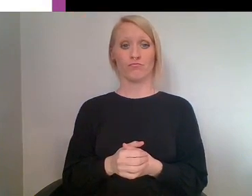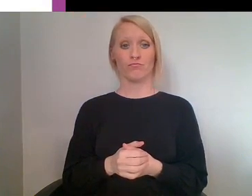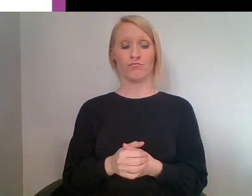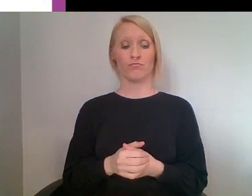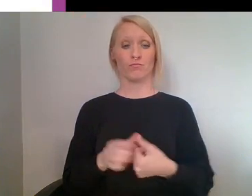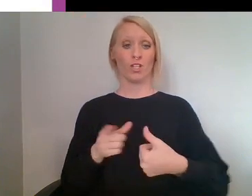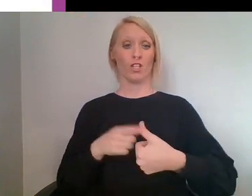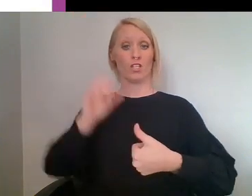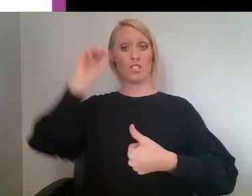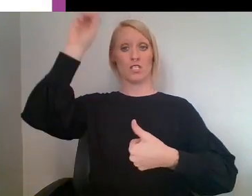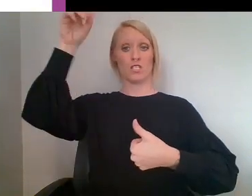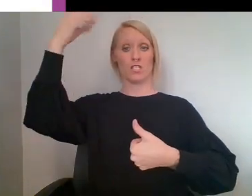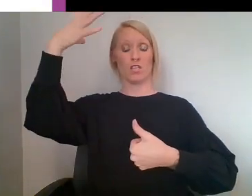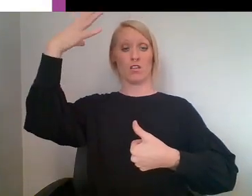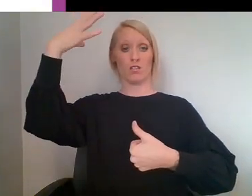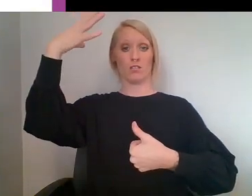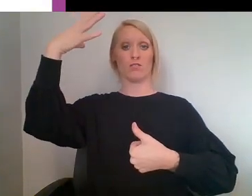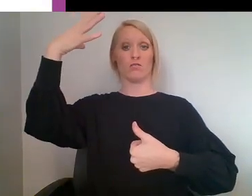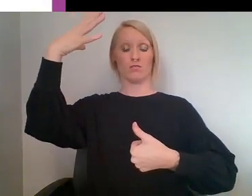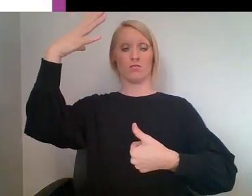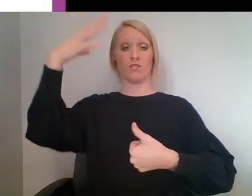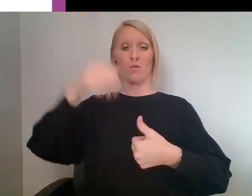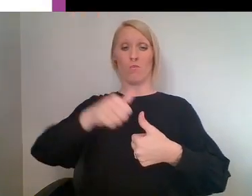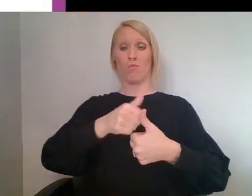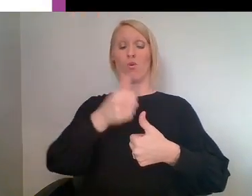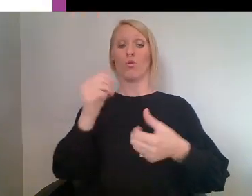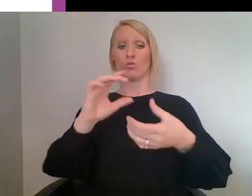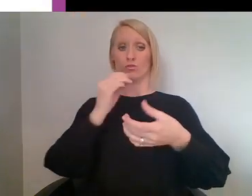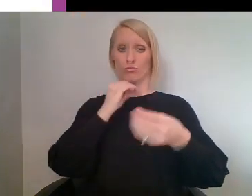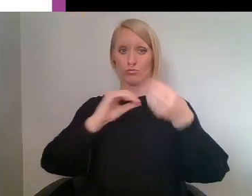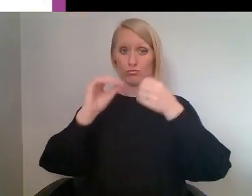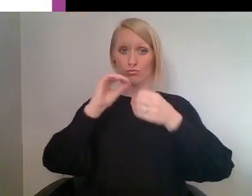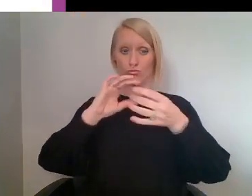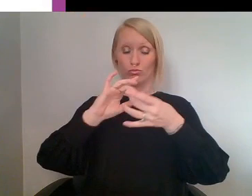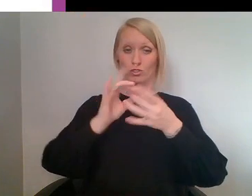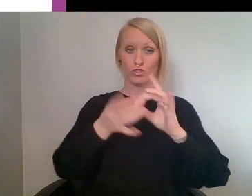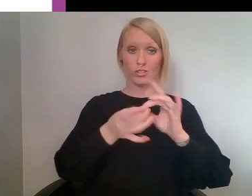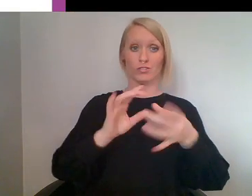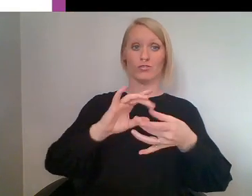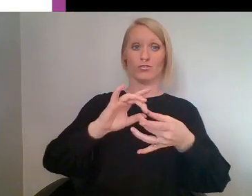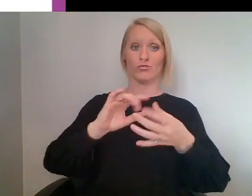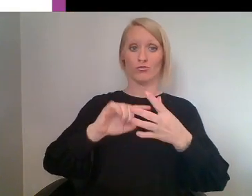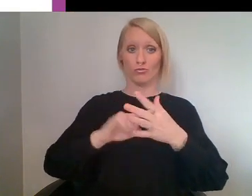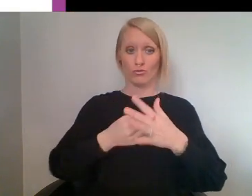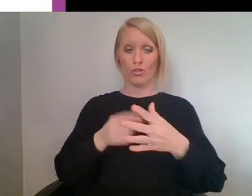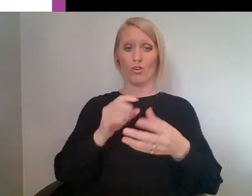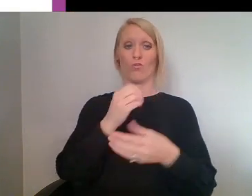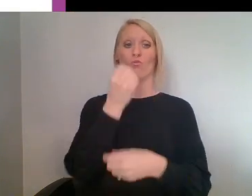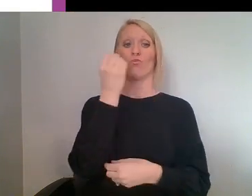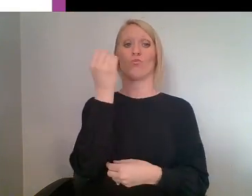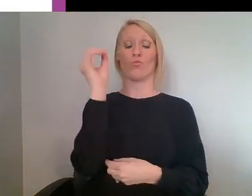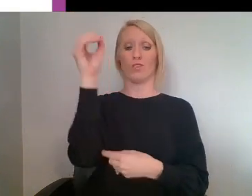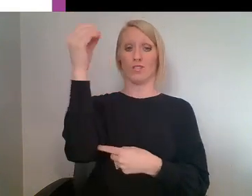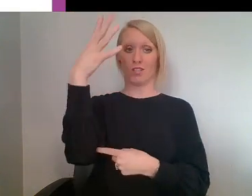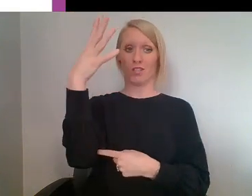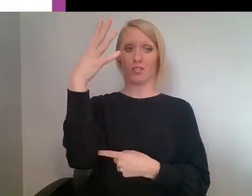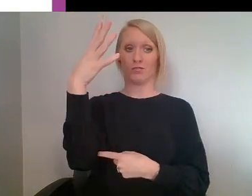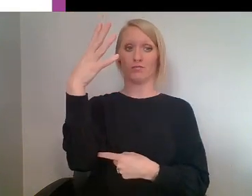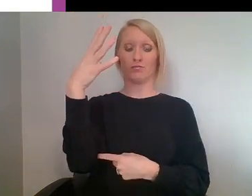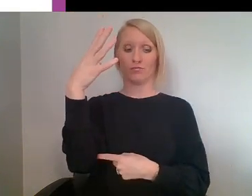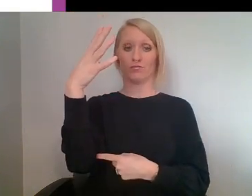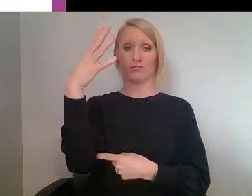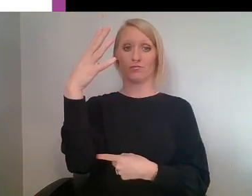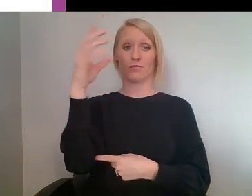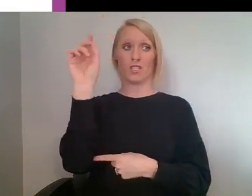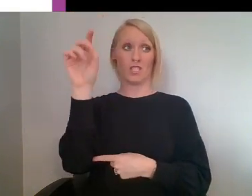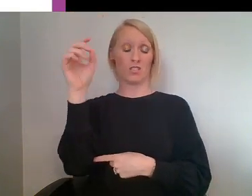chain starts with solar energy. I should say most food chains all start with solar energy. Without having the sun kind of coming down onto